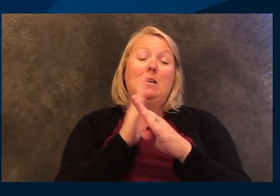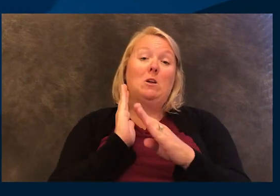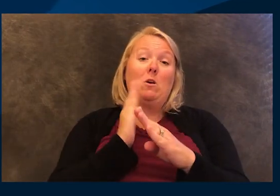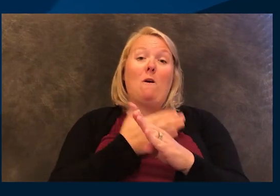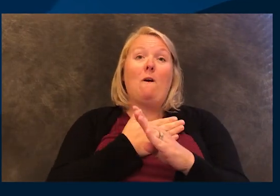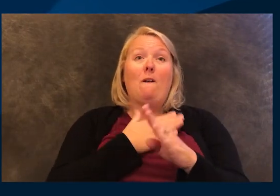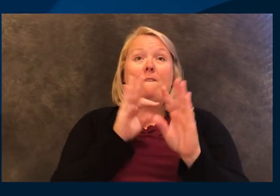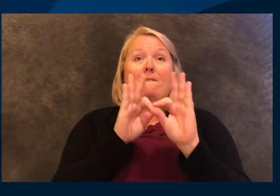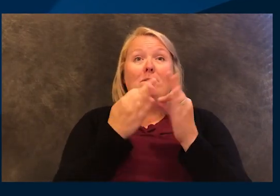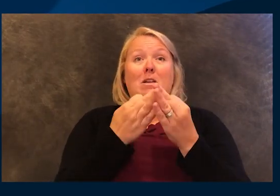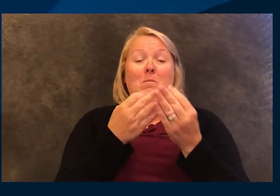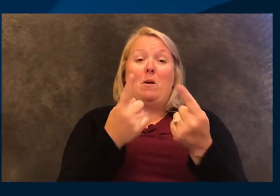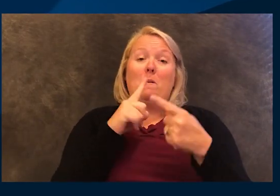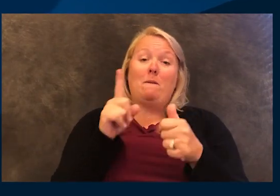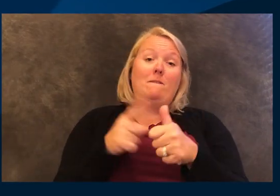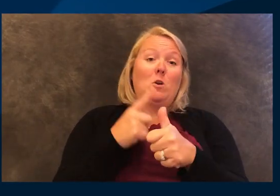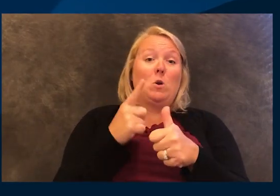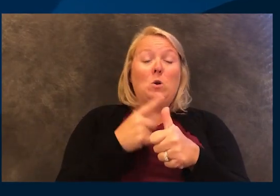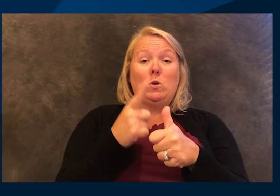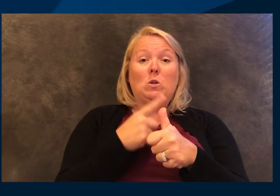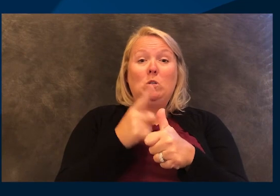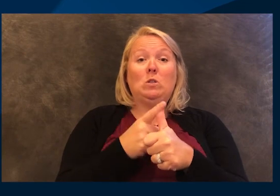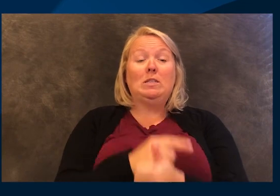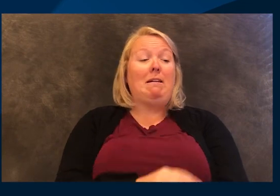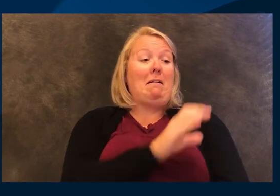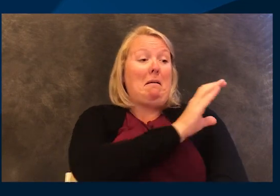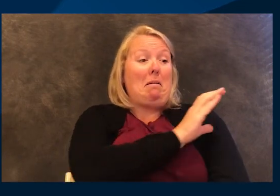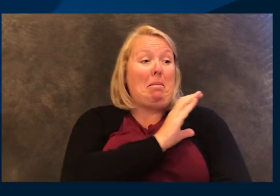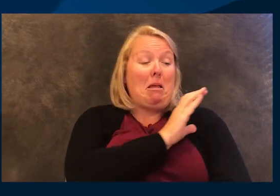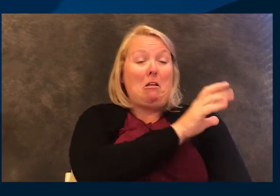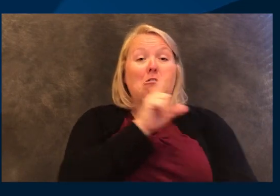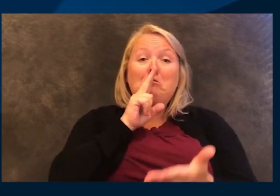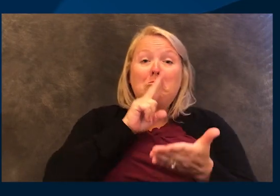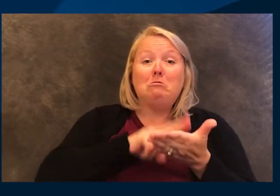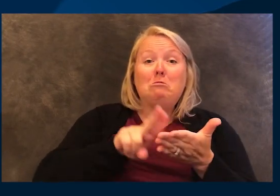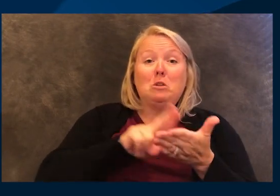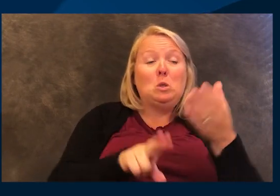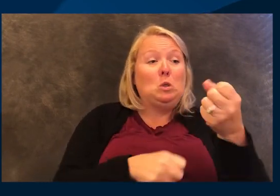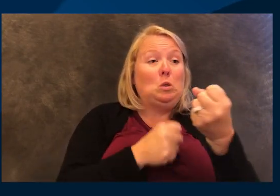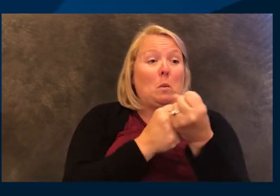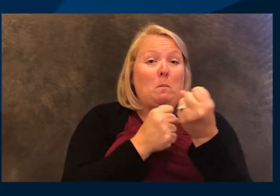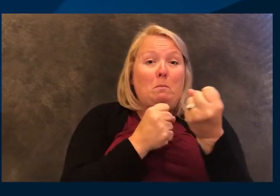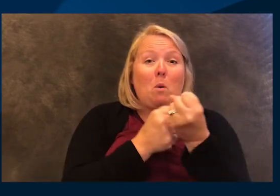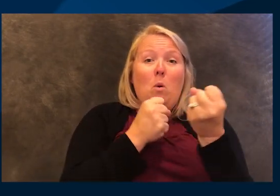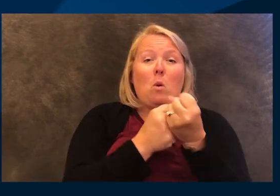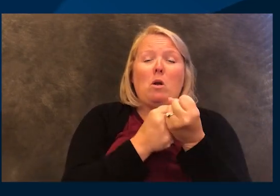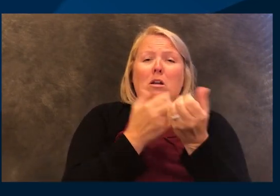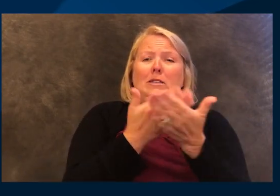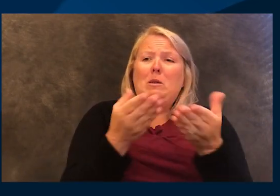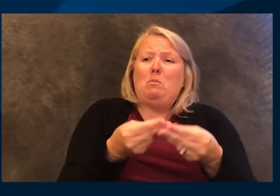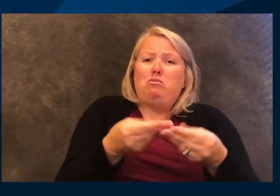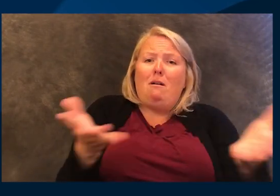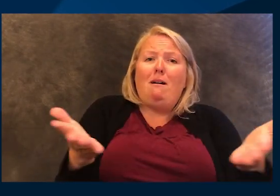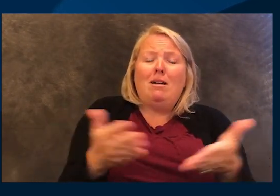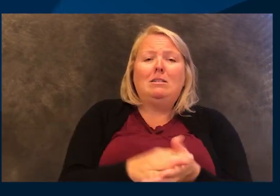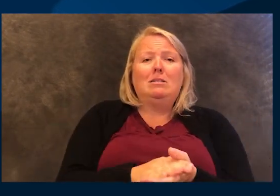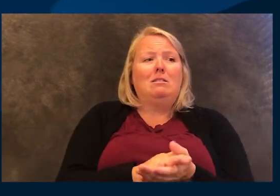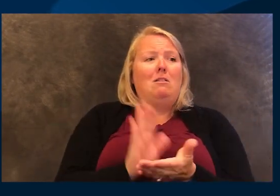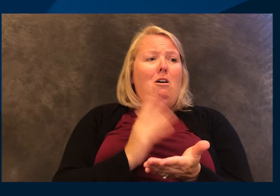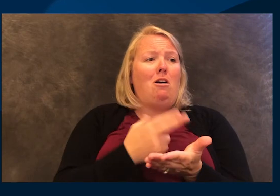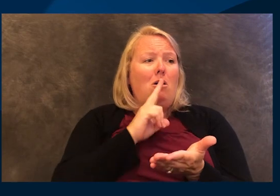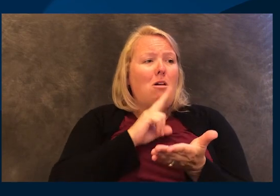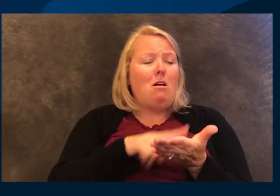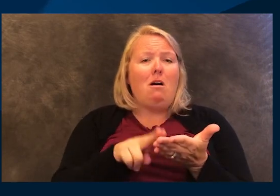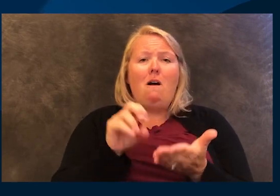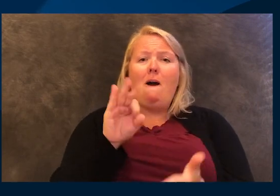first. Clinical, clerical, support staff, facilities, supply chain, office professionals, those